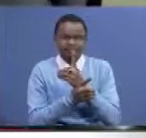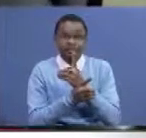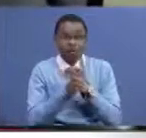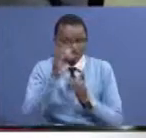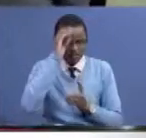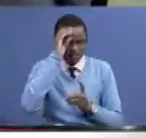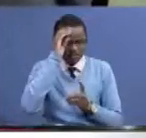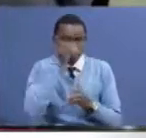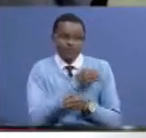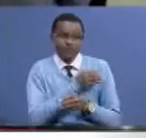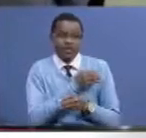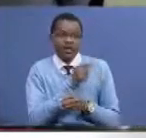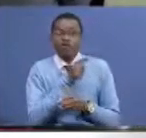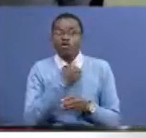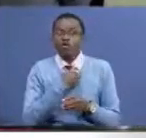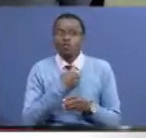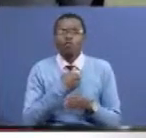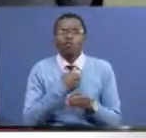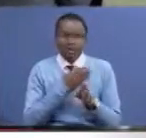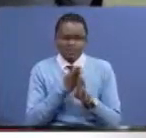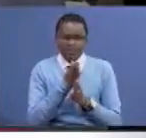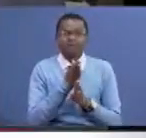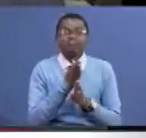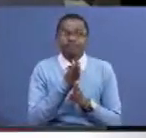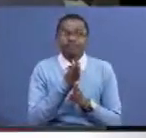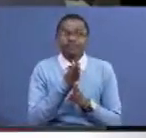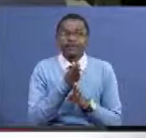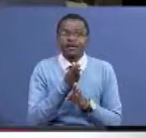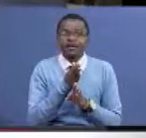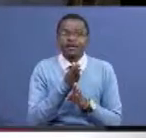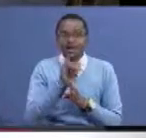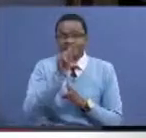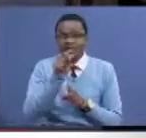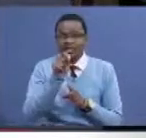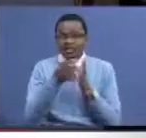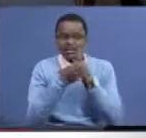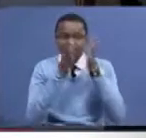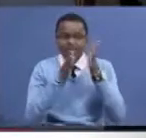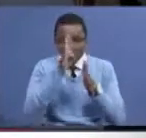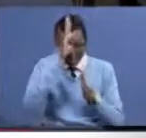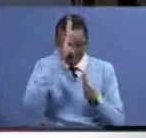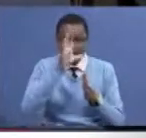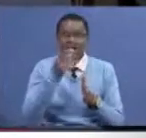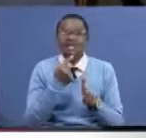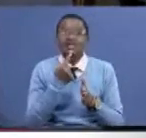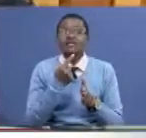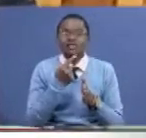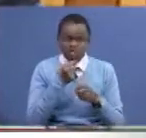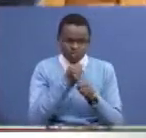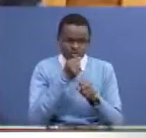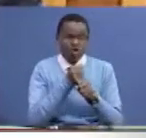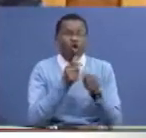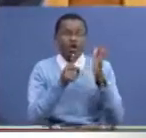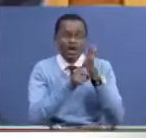has sparked fears among the keyboard warriors. Willie Taras, an IT expert in Carbonet Town, Baringo County, said to implement the